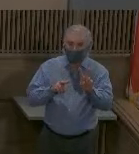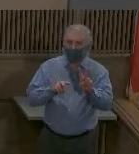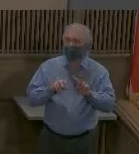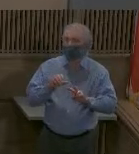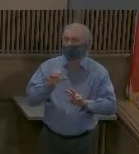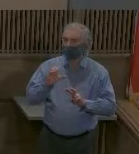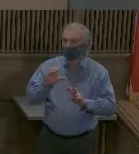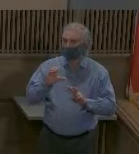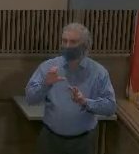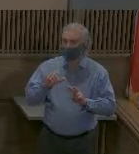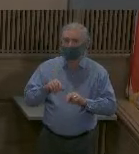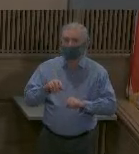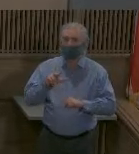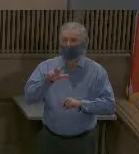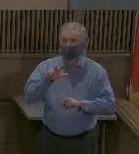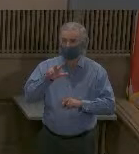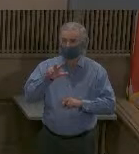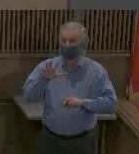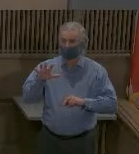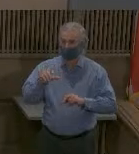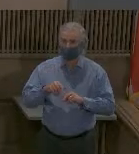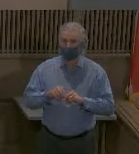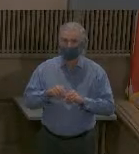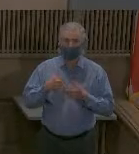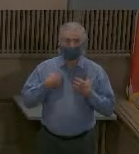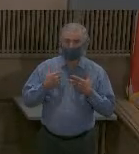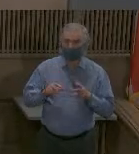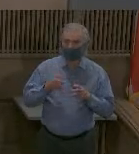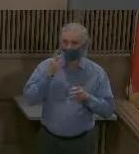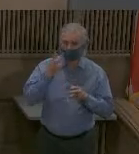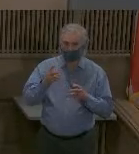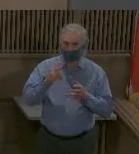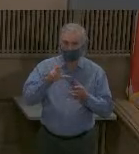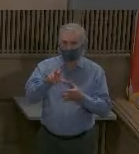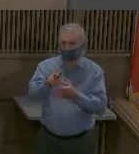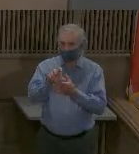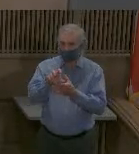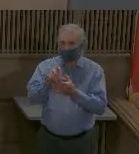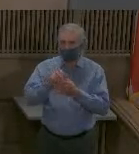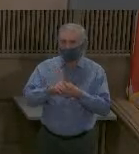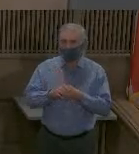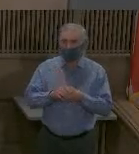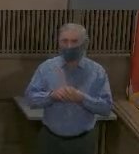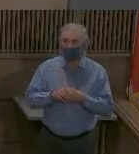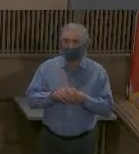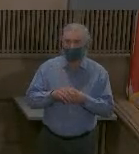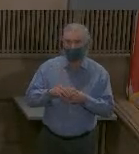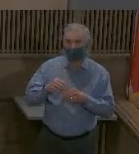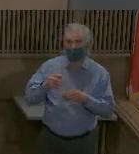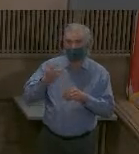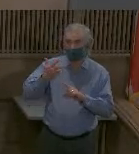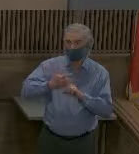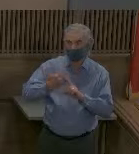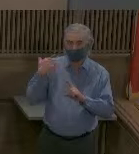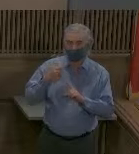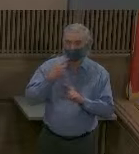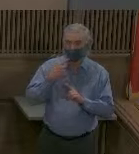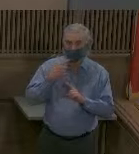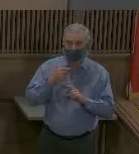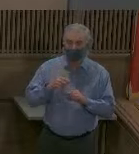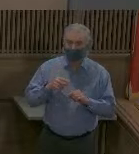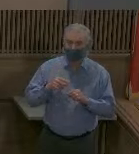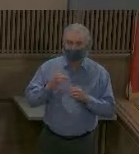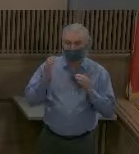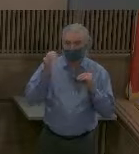hope we don't go head toward 300. A few months ago, I was saying I hope we don't get 200. But you see now we heading toward